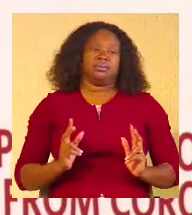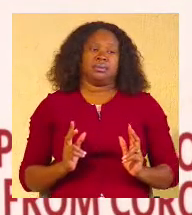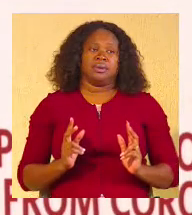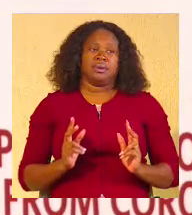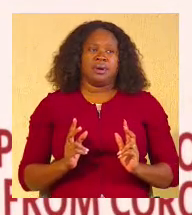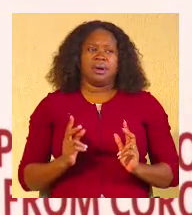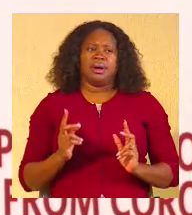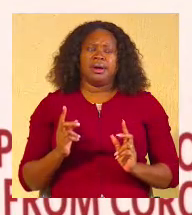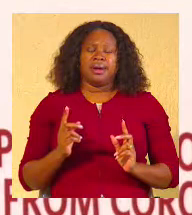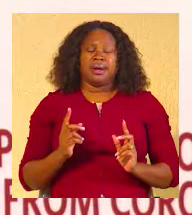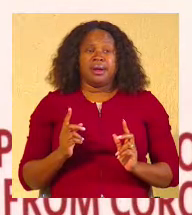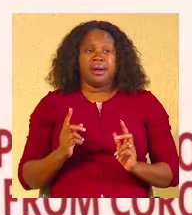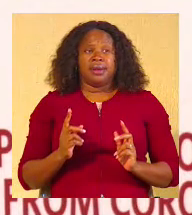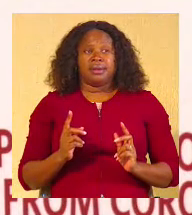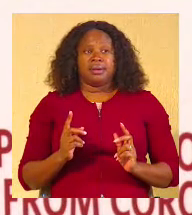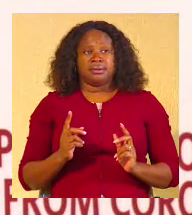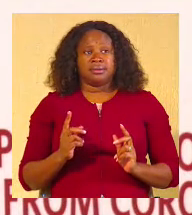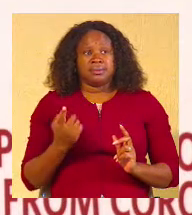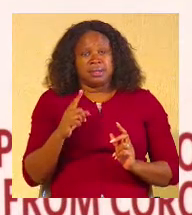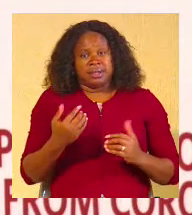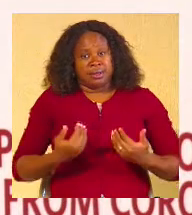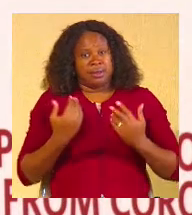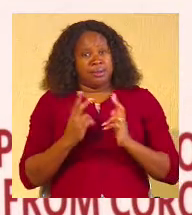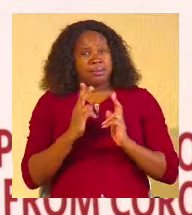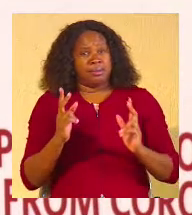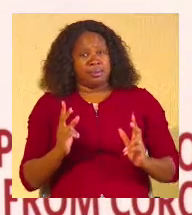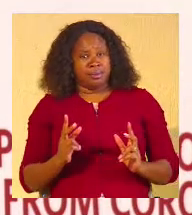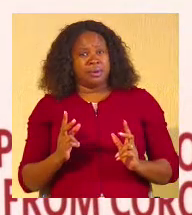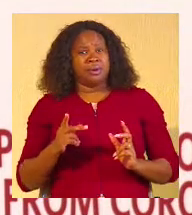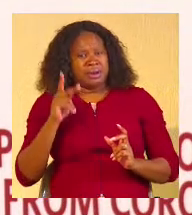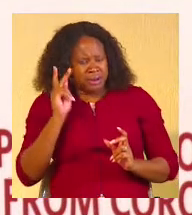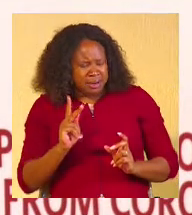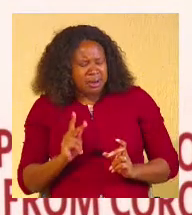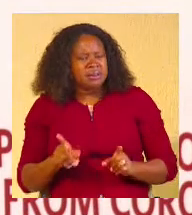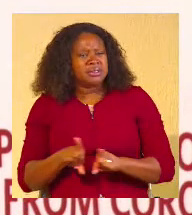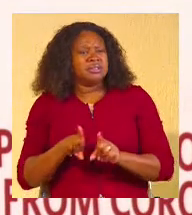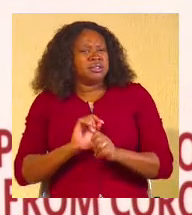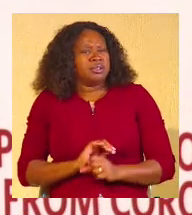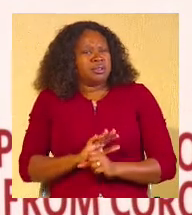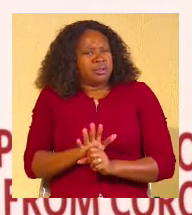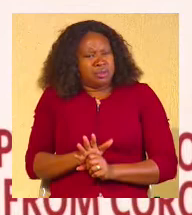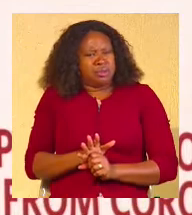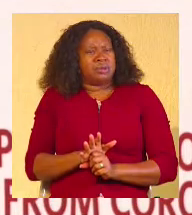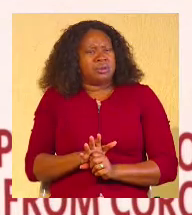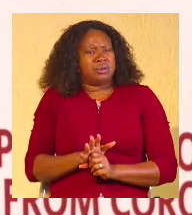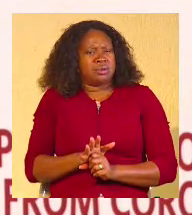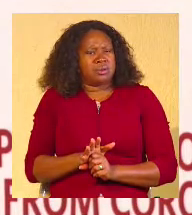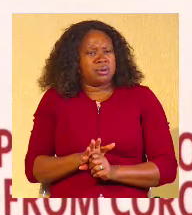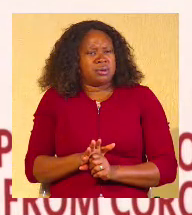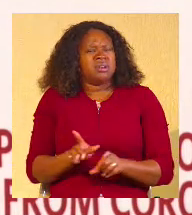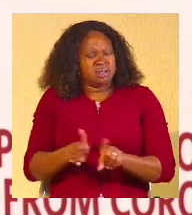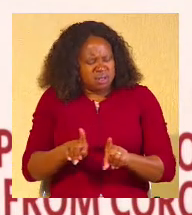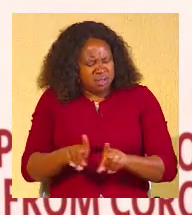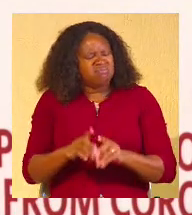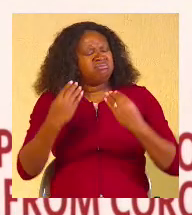However, young people exposed to COVID-19 are as likely as old people to become infected